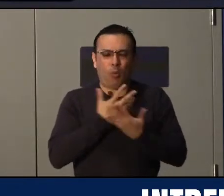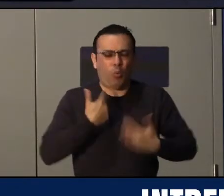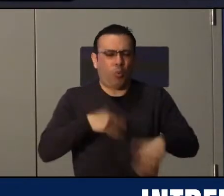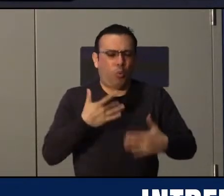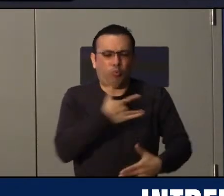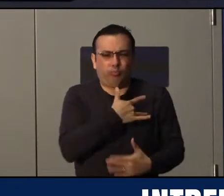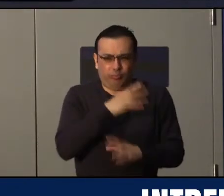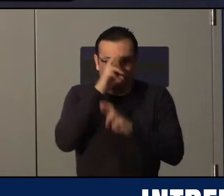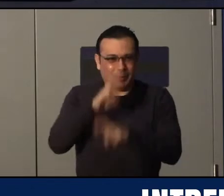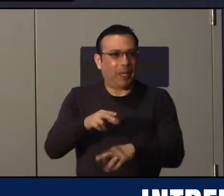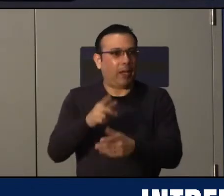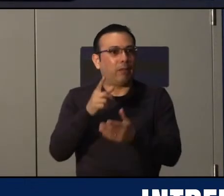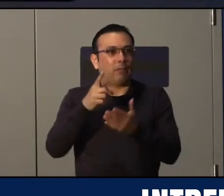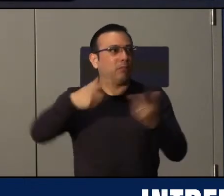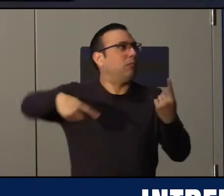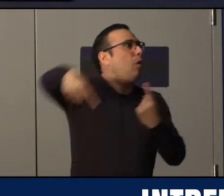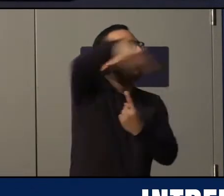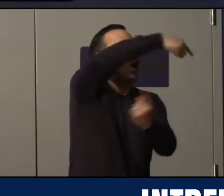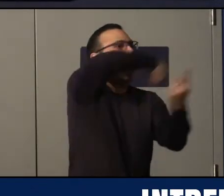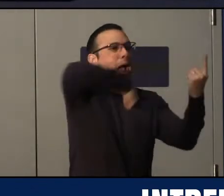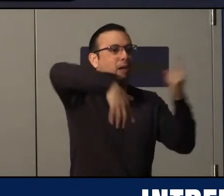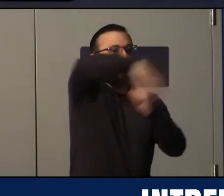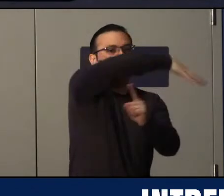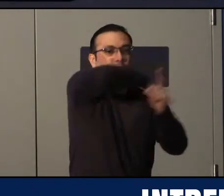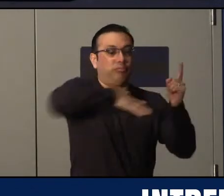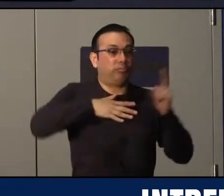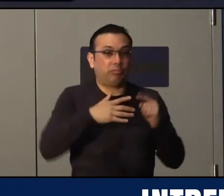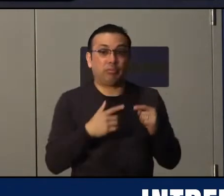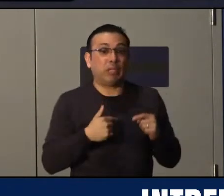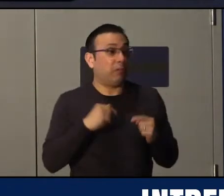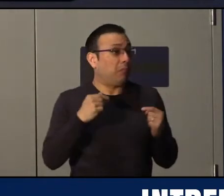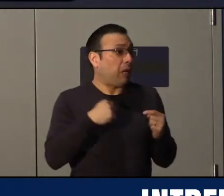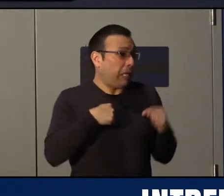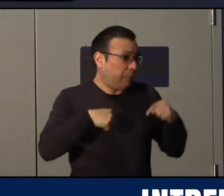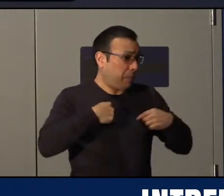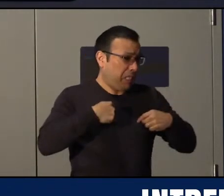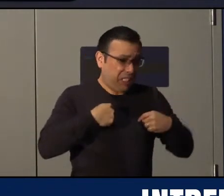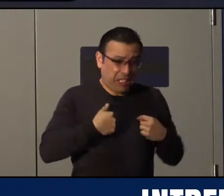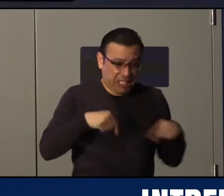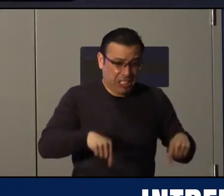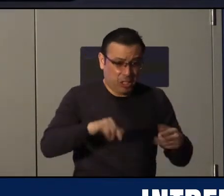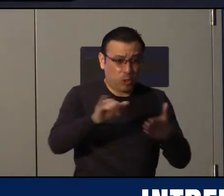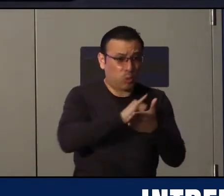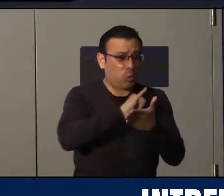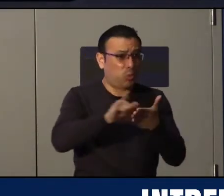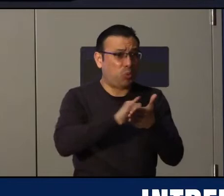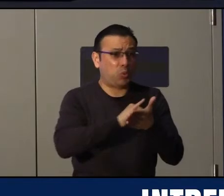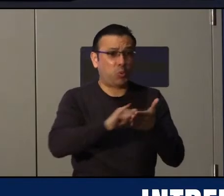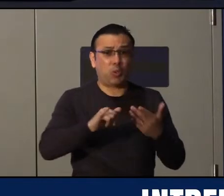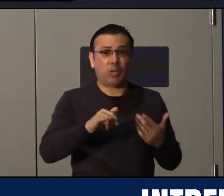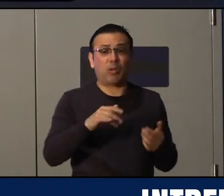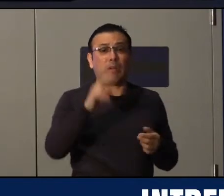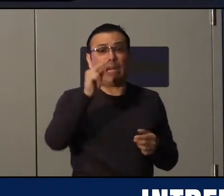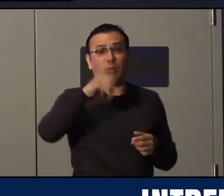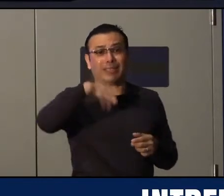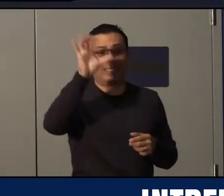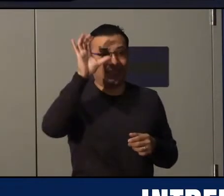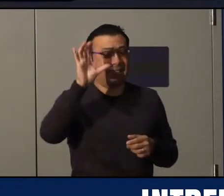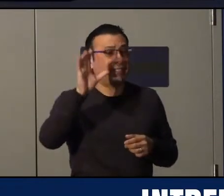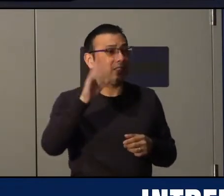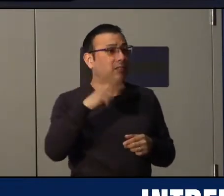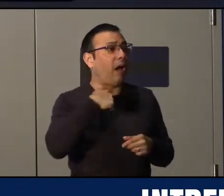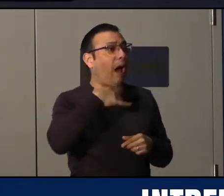here in New York City, and it's a beautiful place. I love going through Central Park. Cherry blossoms are changing colors these past couple